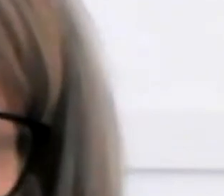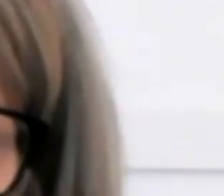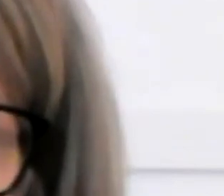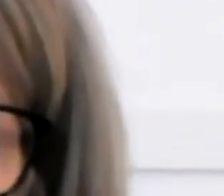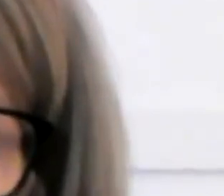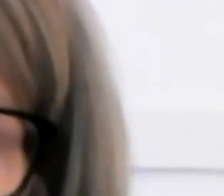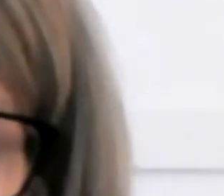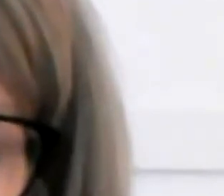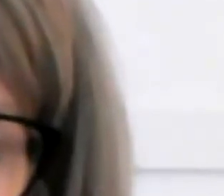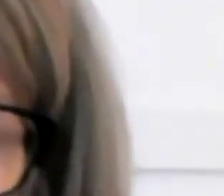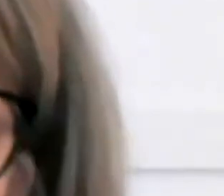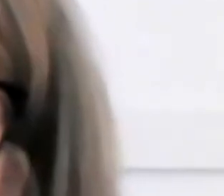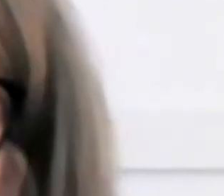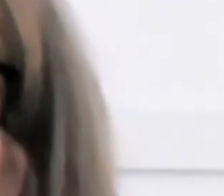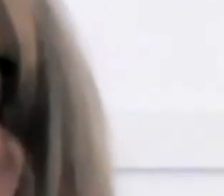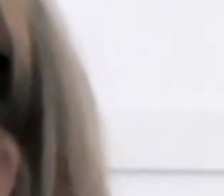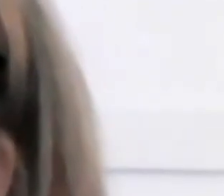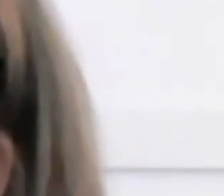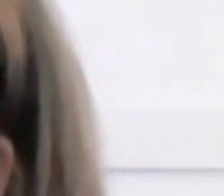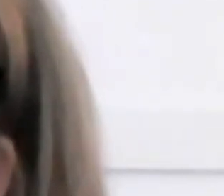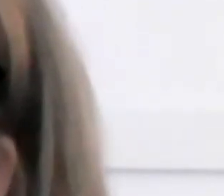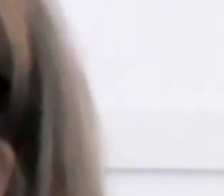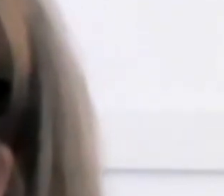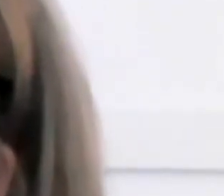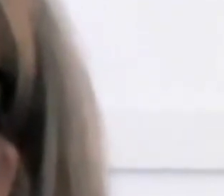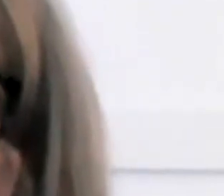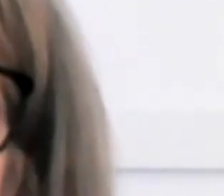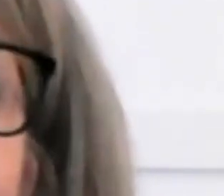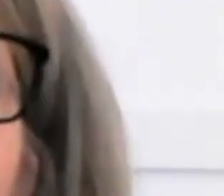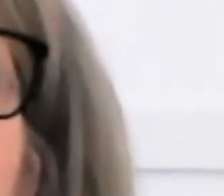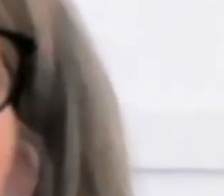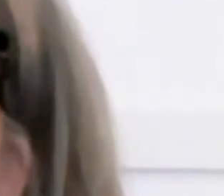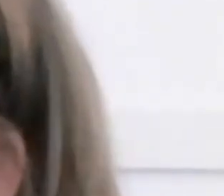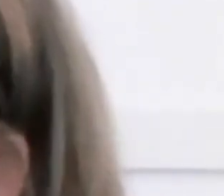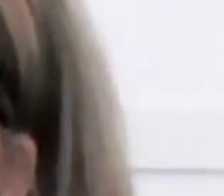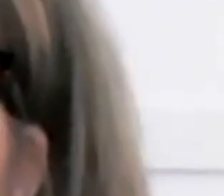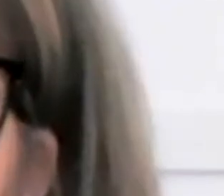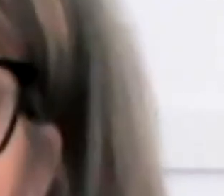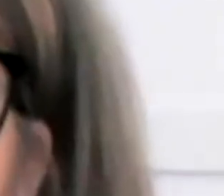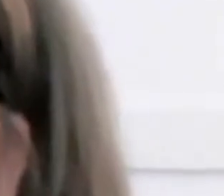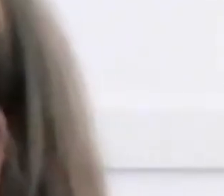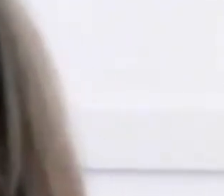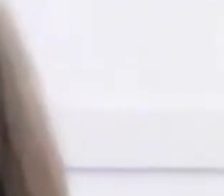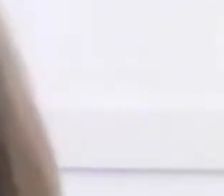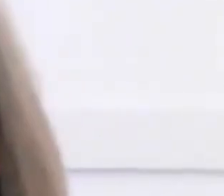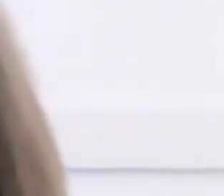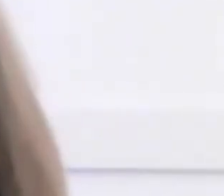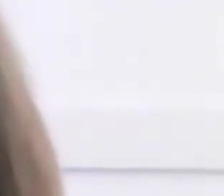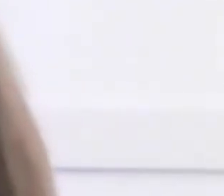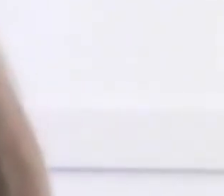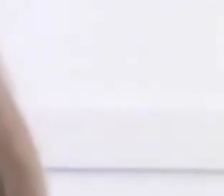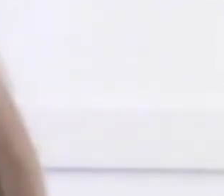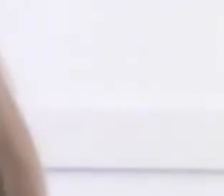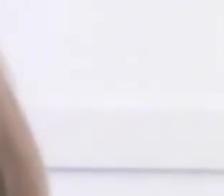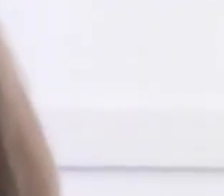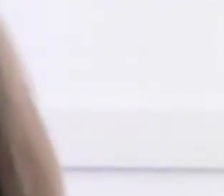And I'll just leave you with the wisdom of Otto Scharmer, who says, even when the systems are very oppressive, if we just keep